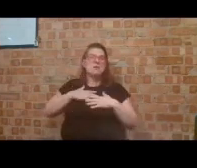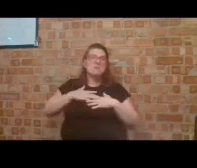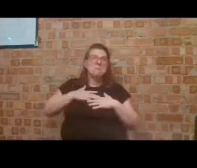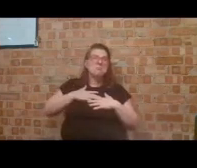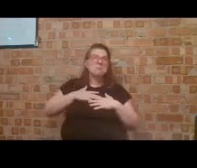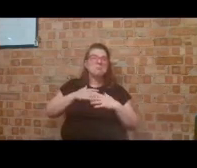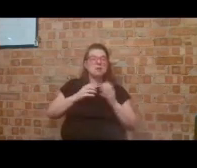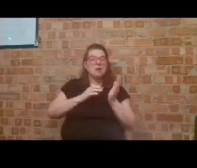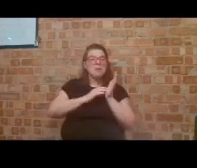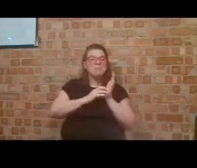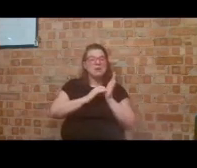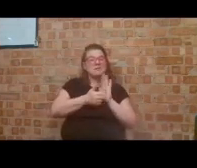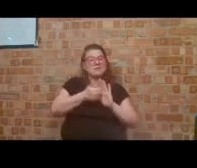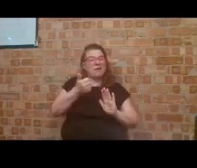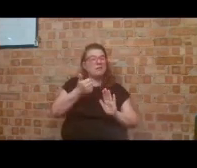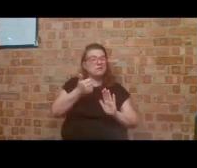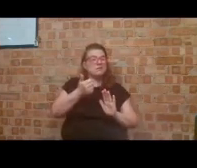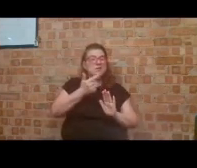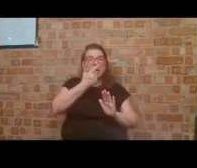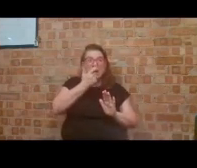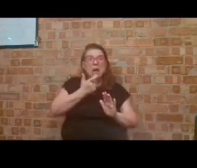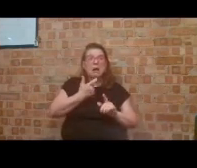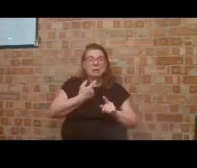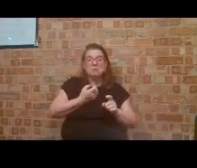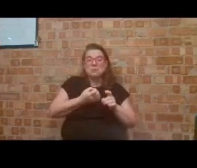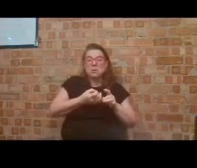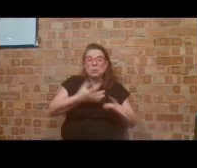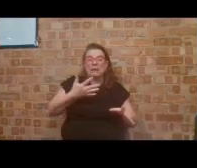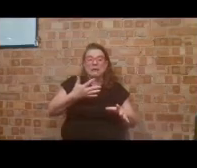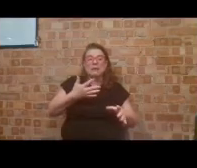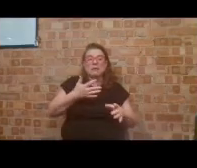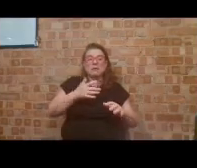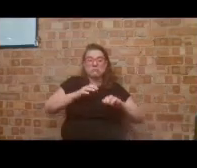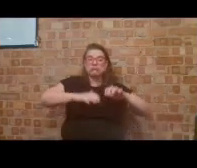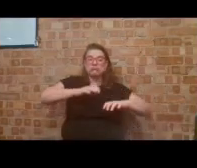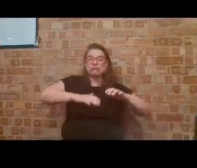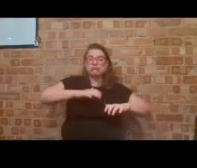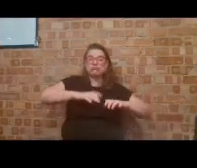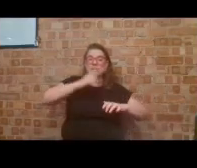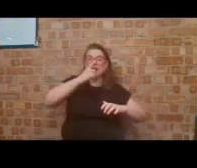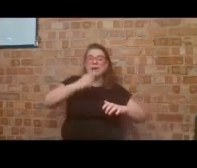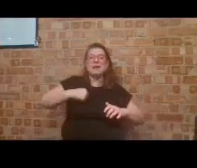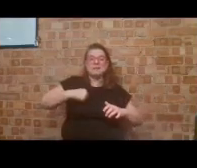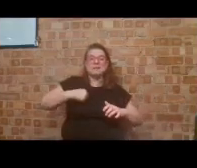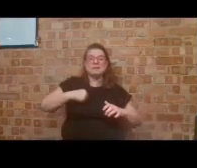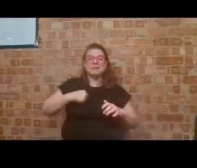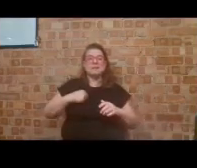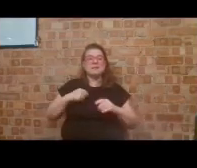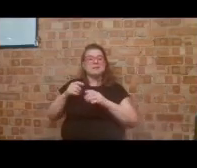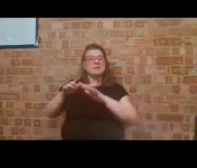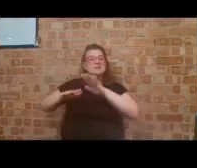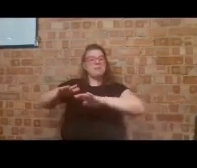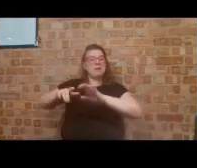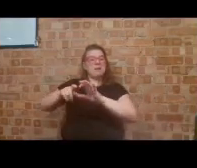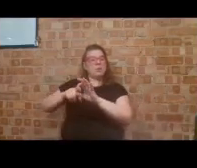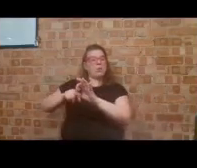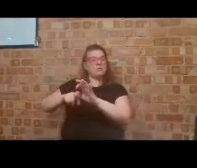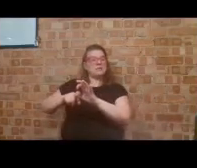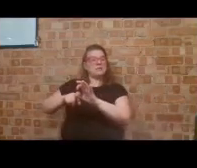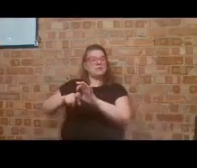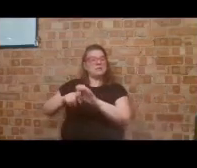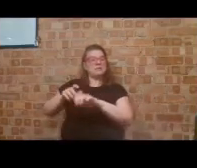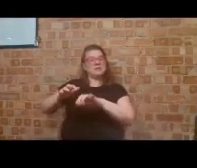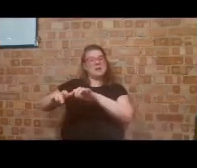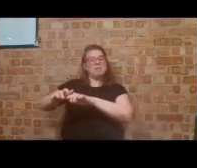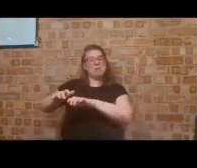skills are such that I can probably type about as quickly as a sighted person can type on the on-screen QWERTY keyboard by using Braille screen